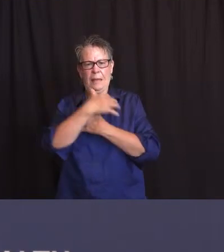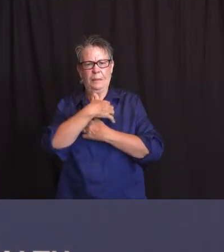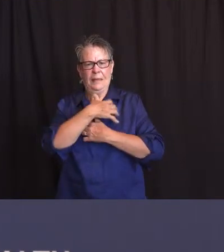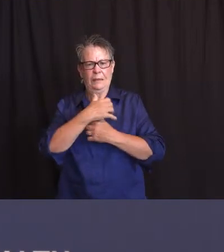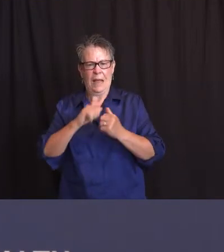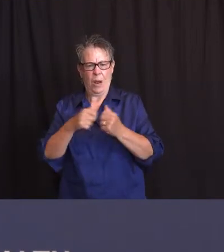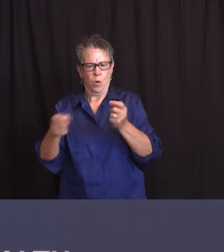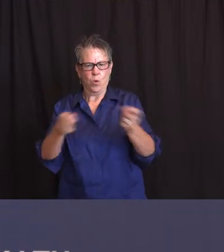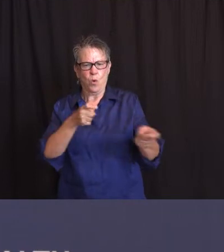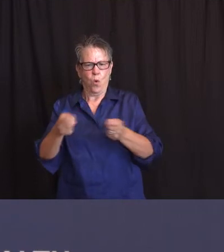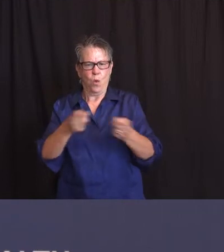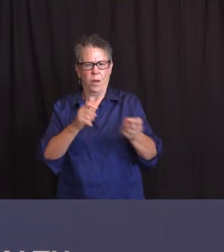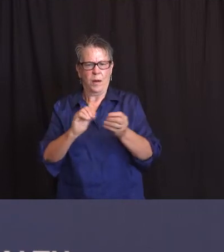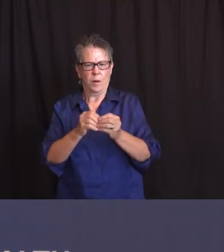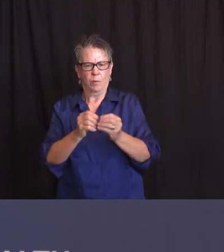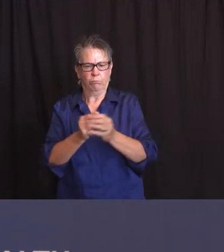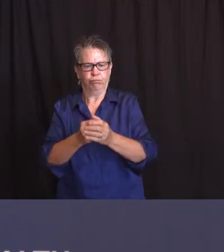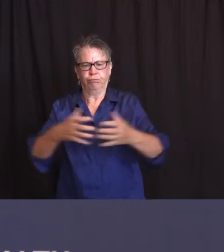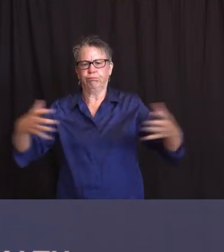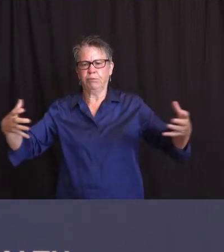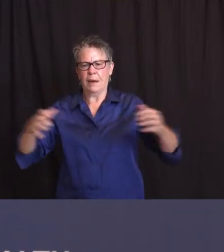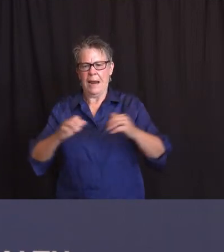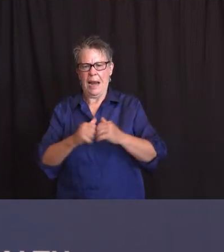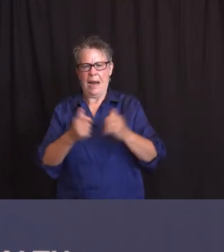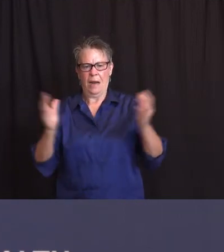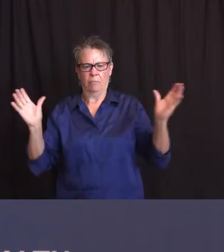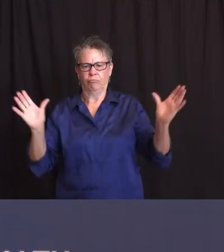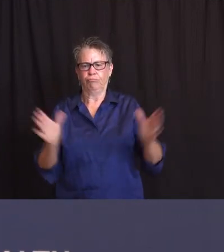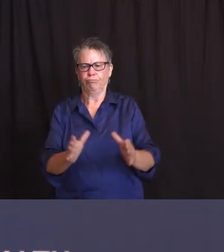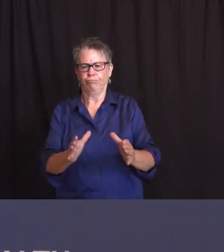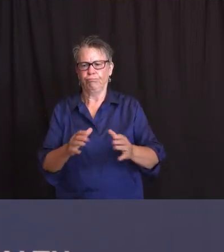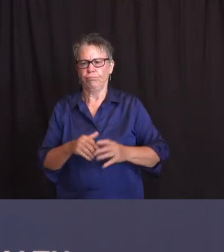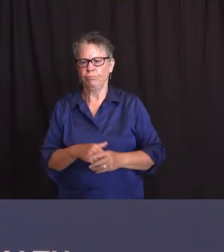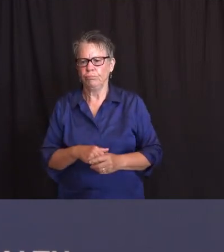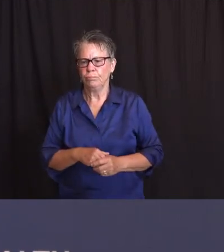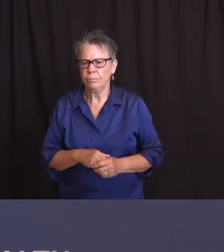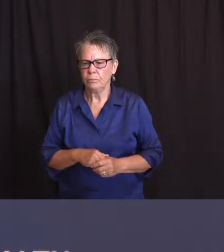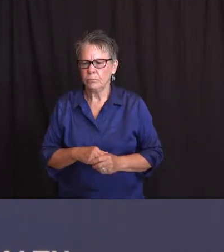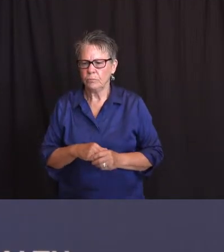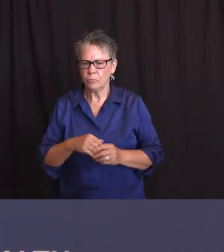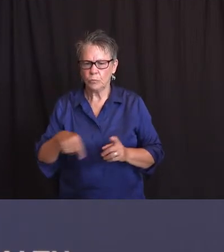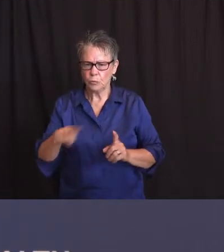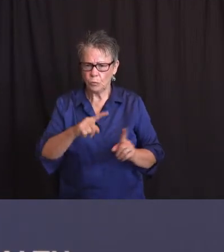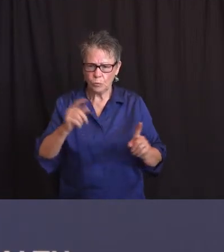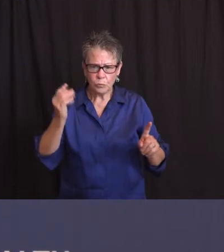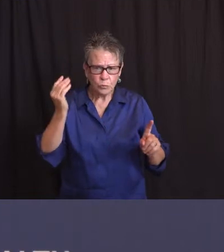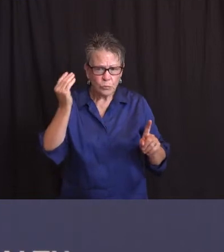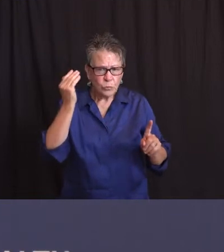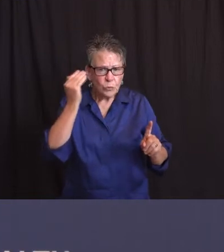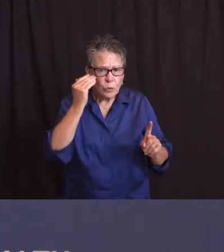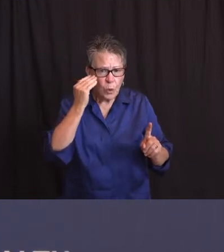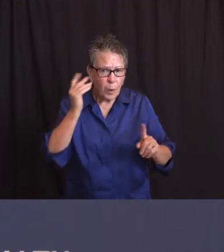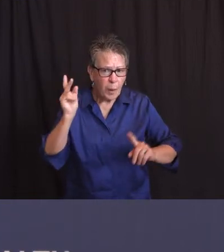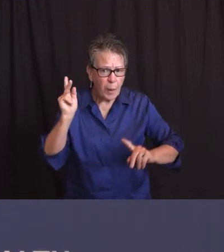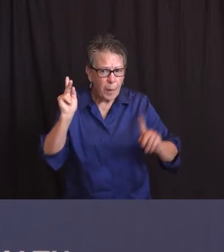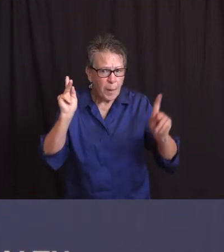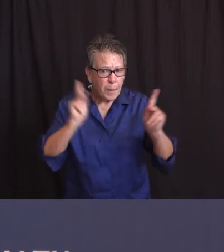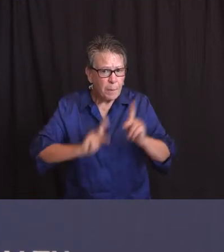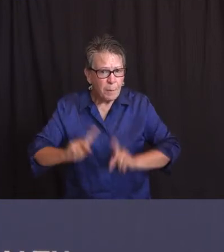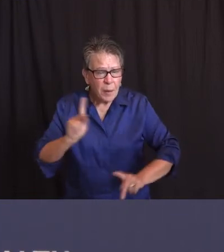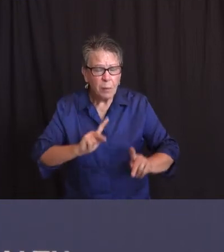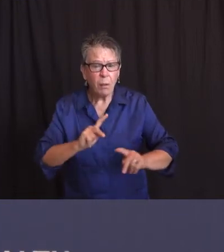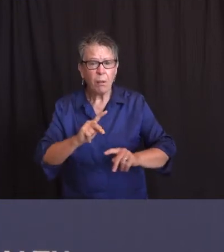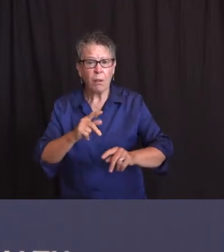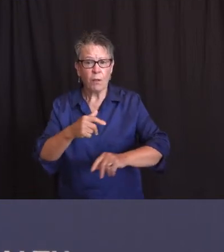yet. Anything on the demographics of the fully vaccinated folks who have lost their lives, either comorbidities,